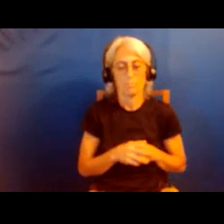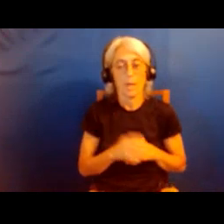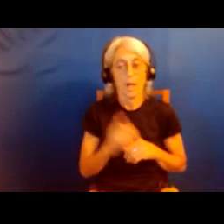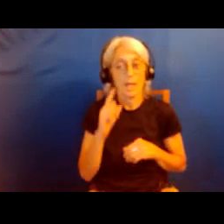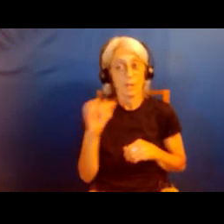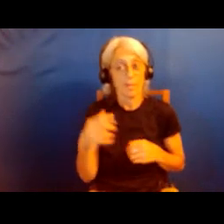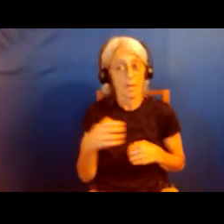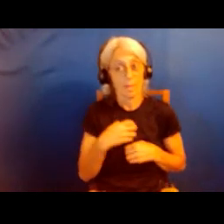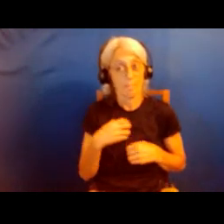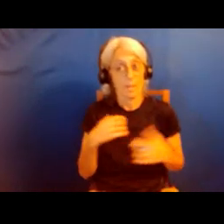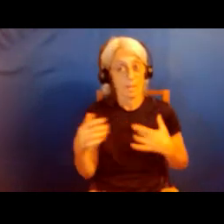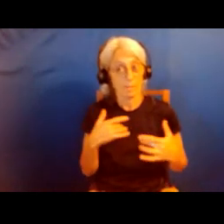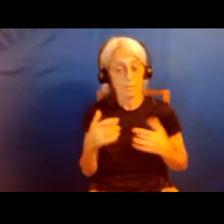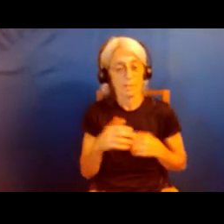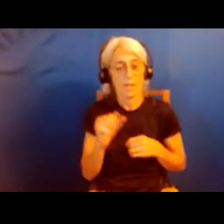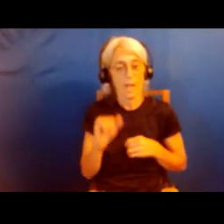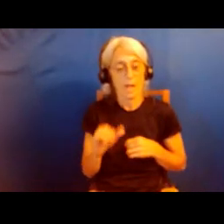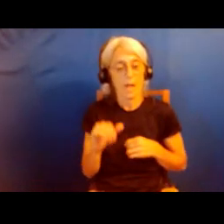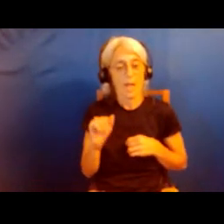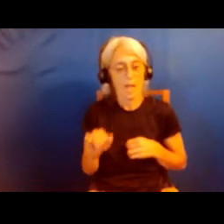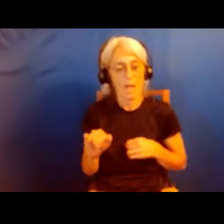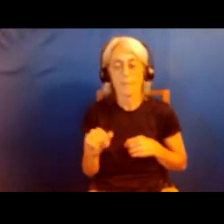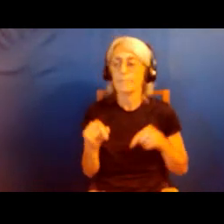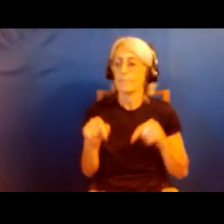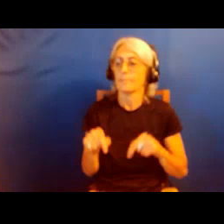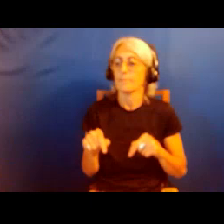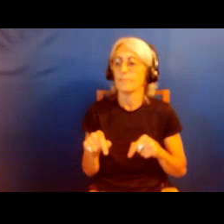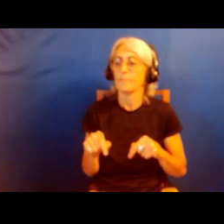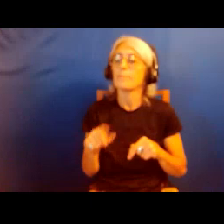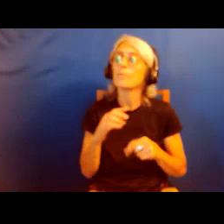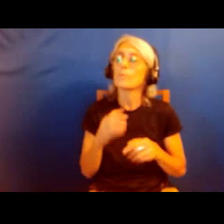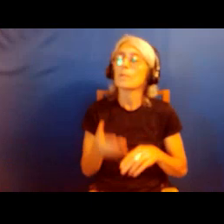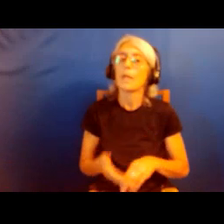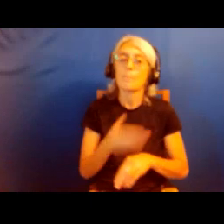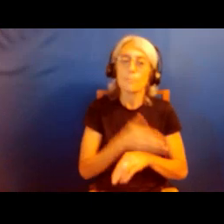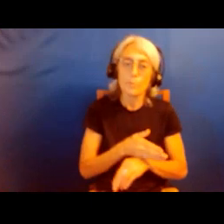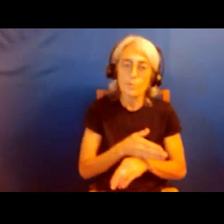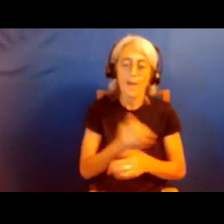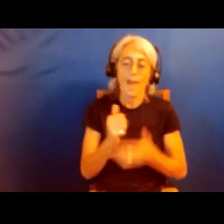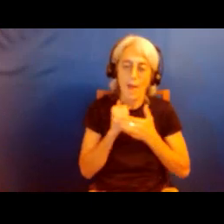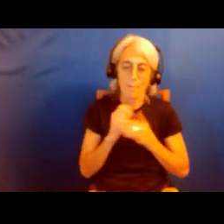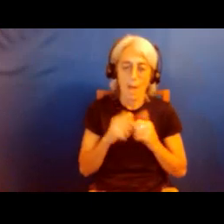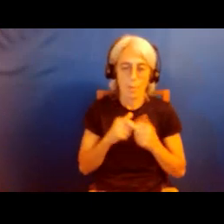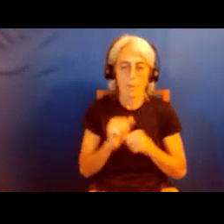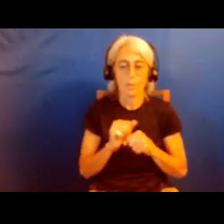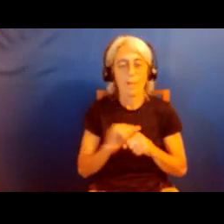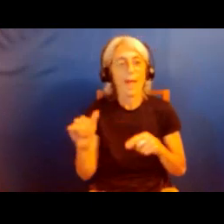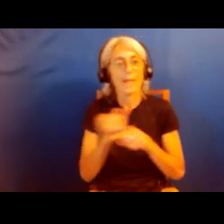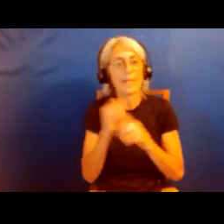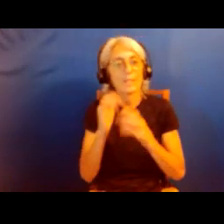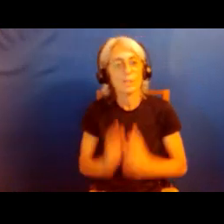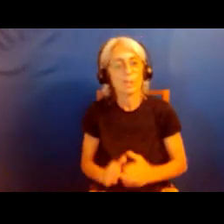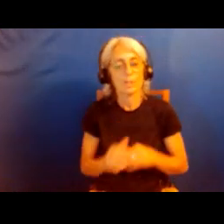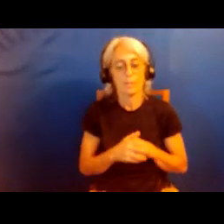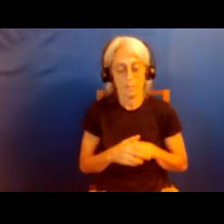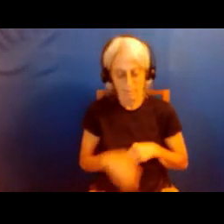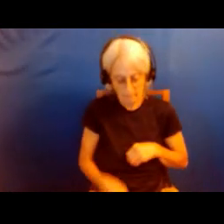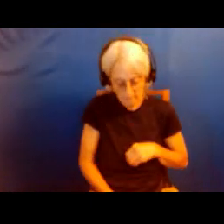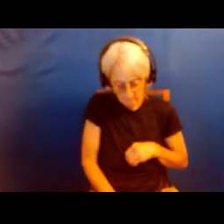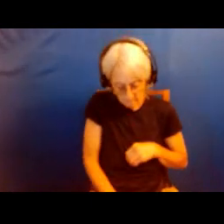that AI is here to enhance or aid how we work, like an intern, not eliminate what we